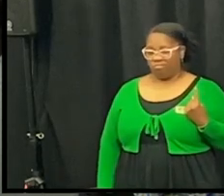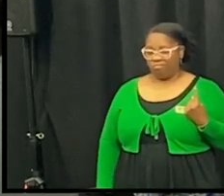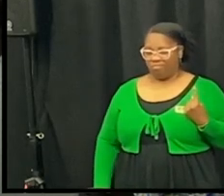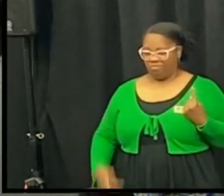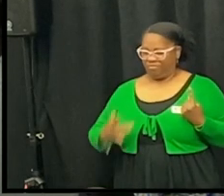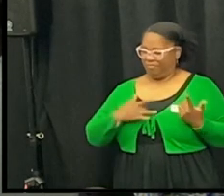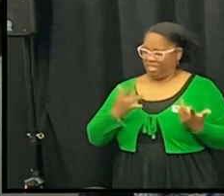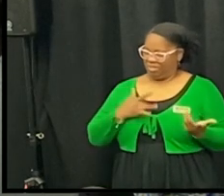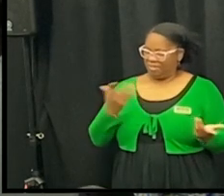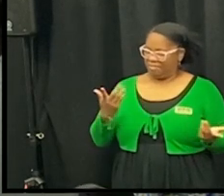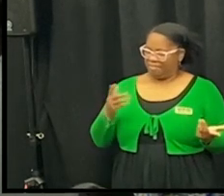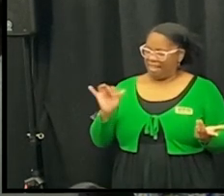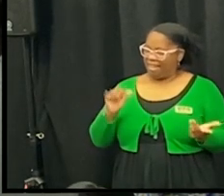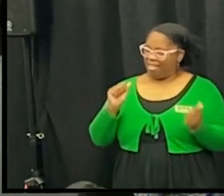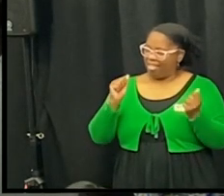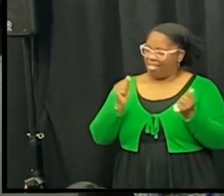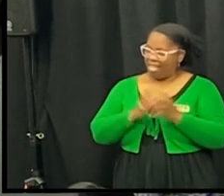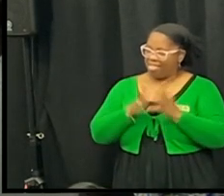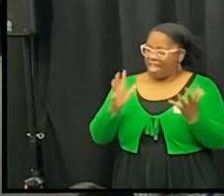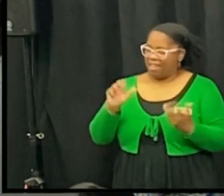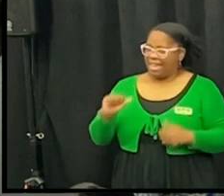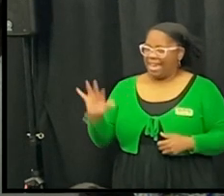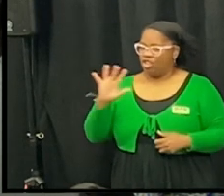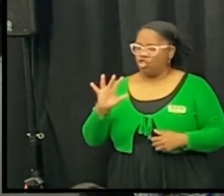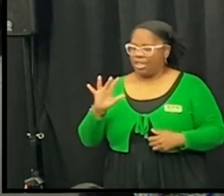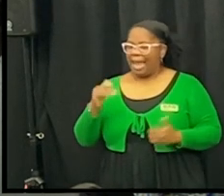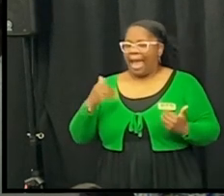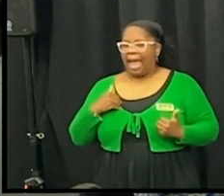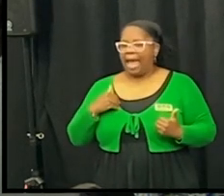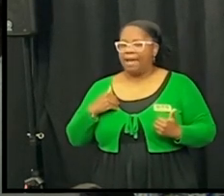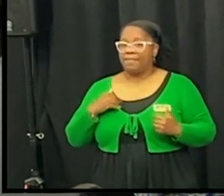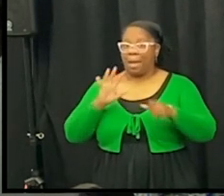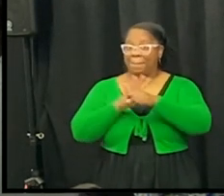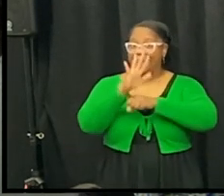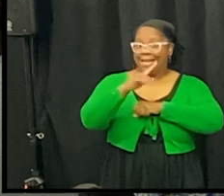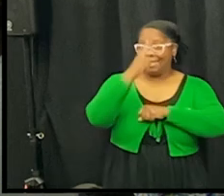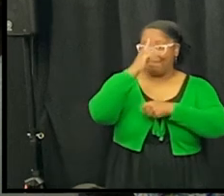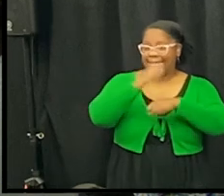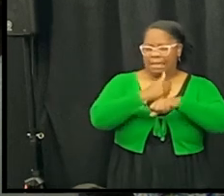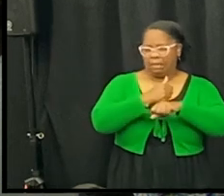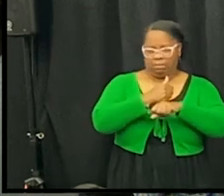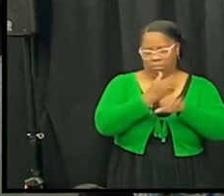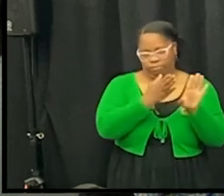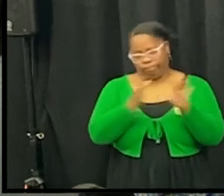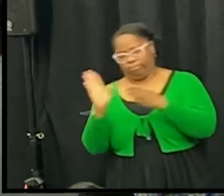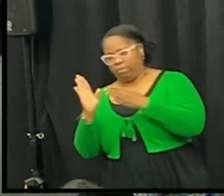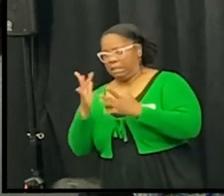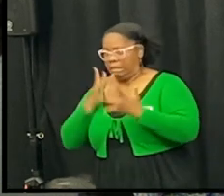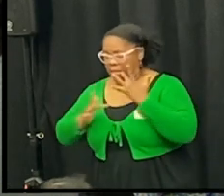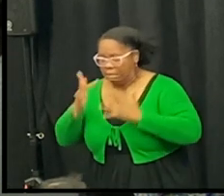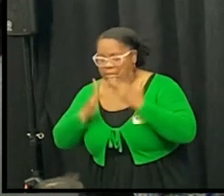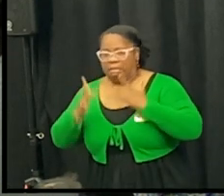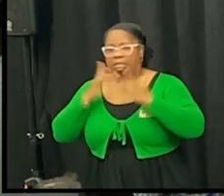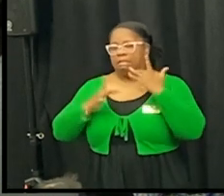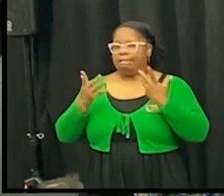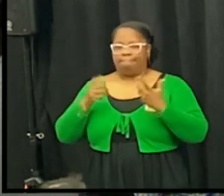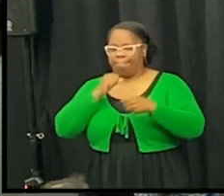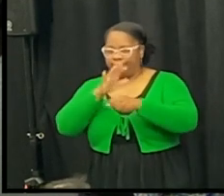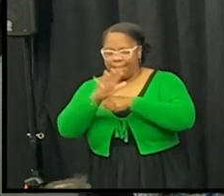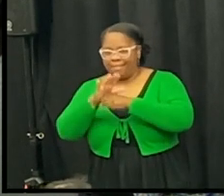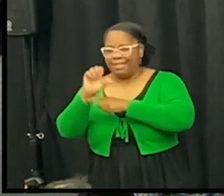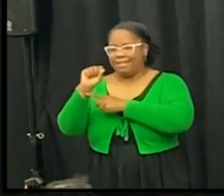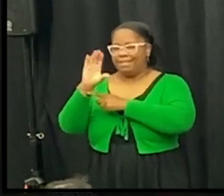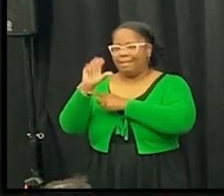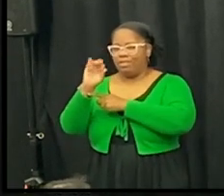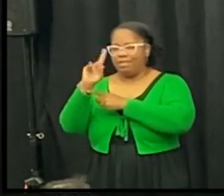I think go in this like scarcity mindset, but it is improving thanks to Maestra and Rise. I